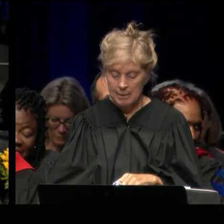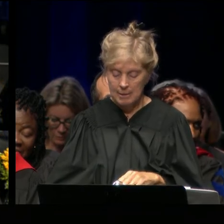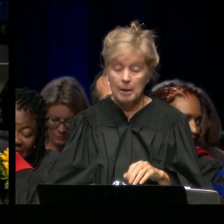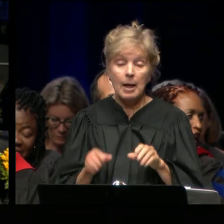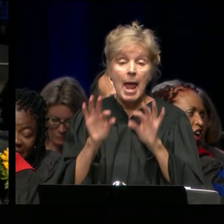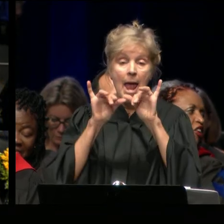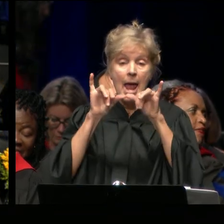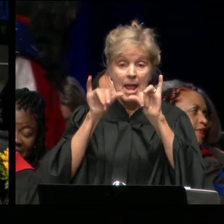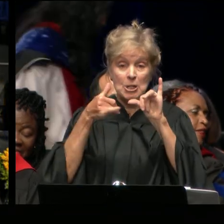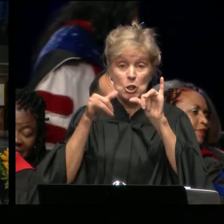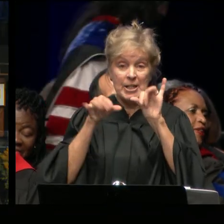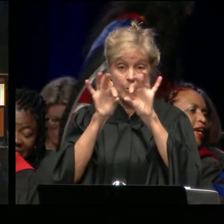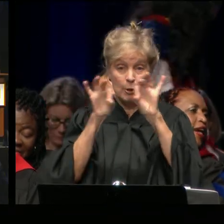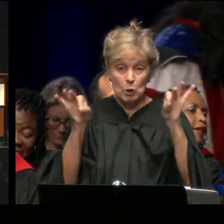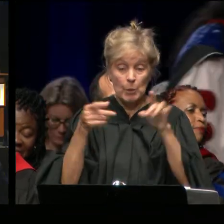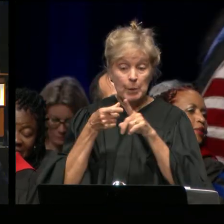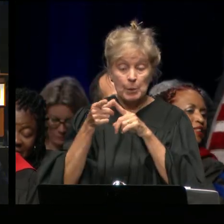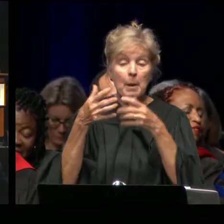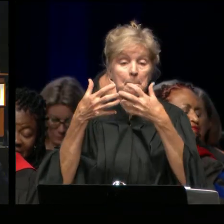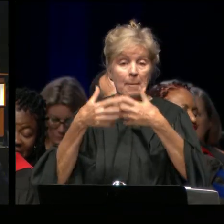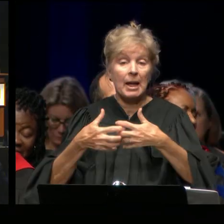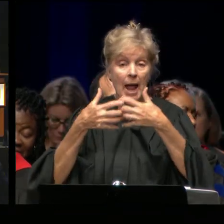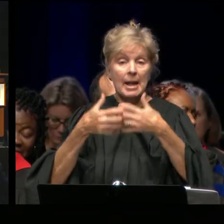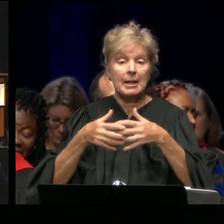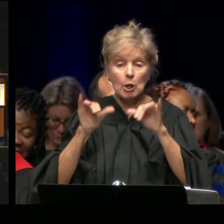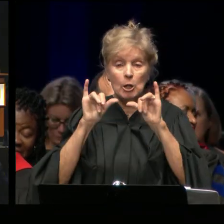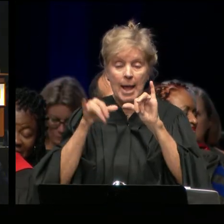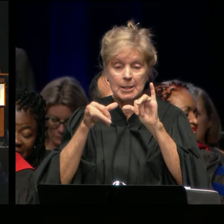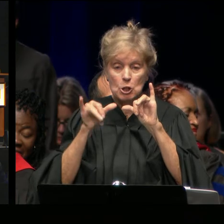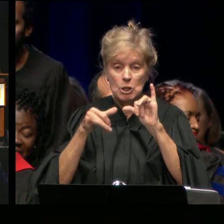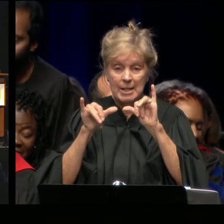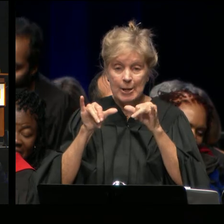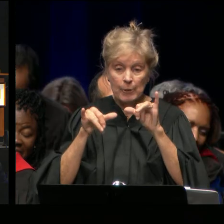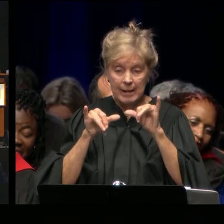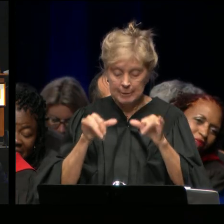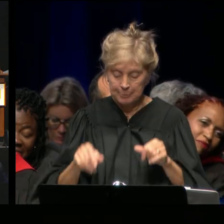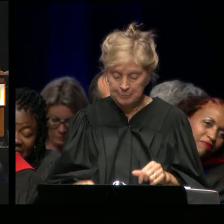Bachelor of Engineering in Mechanical Engineering.